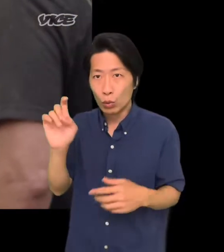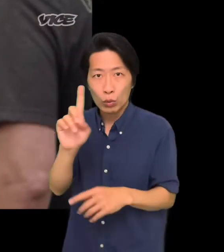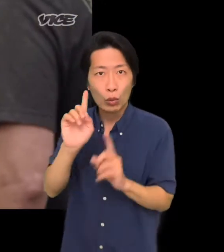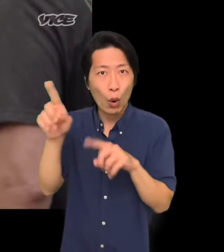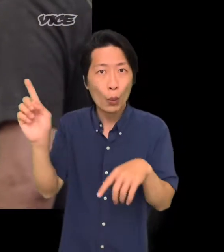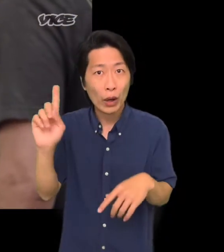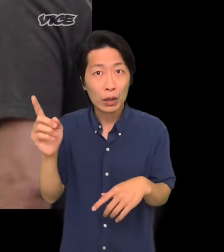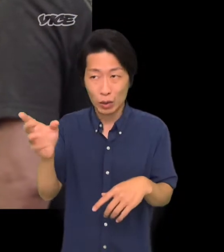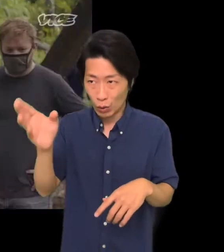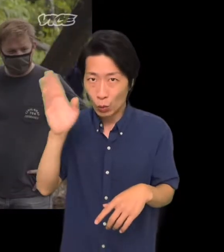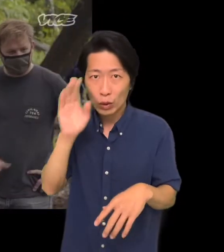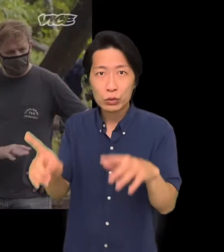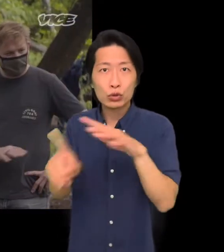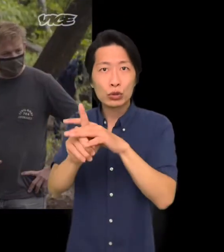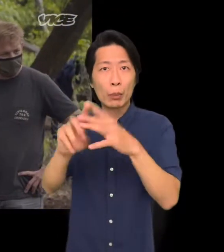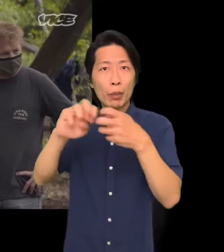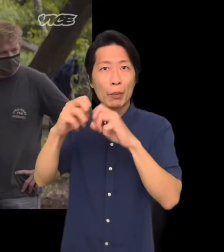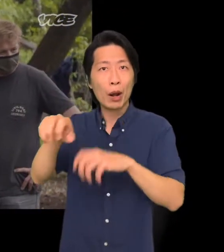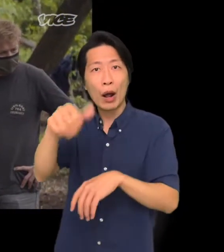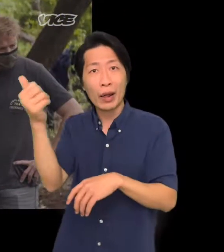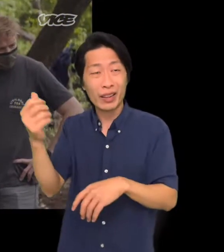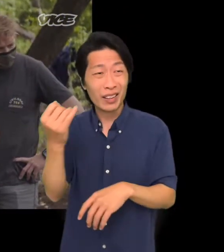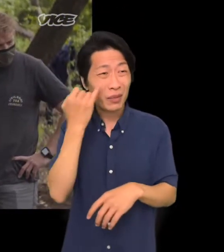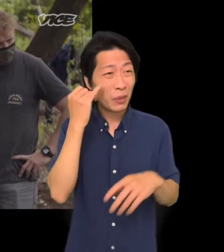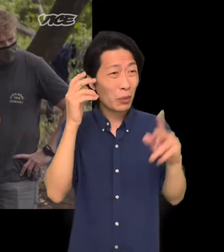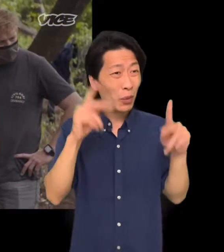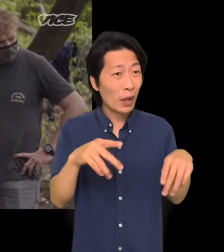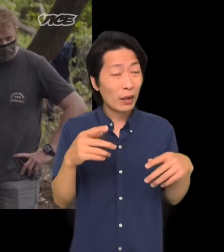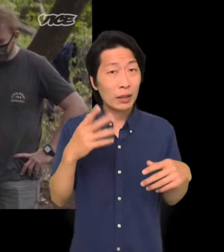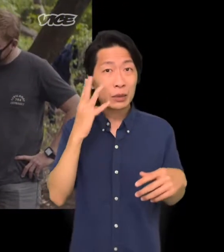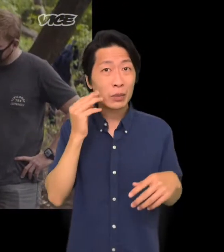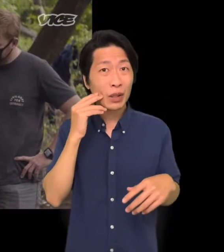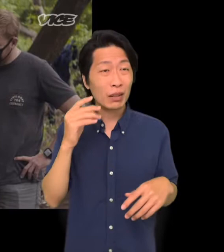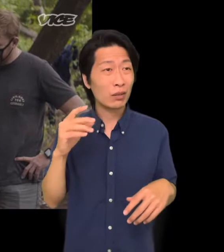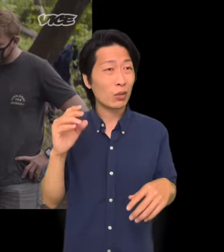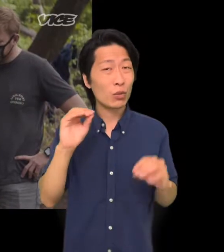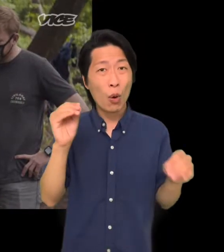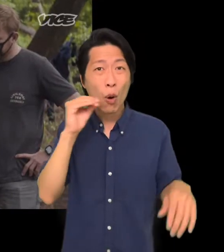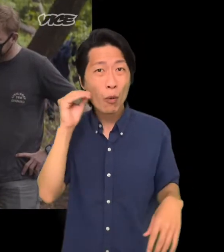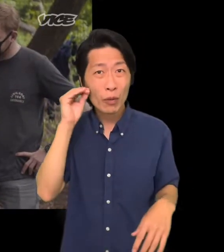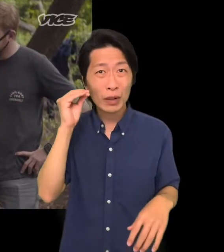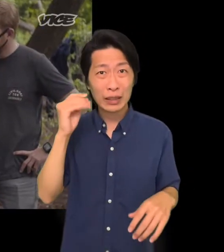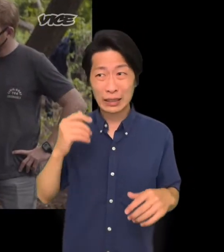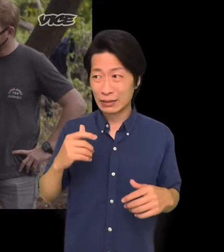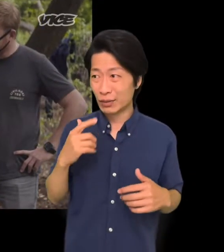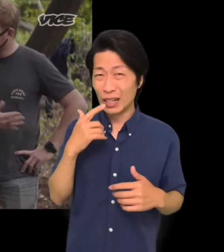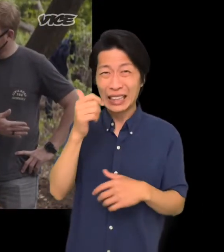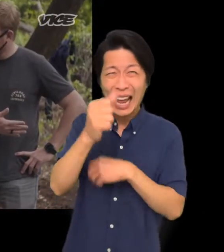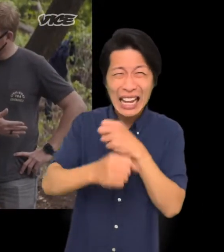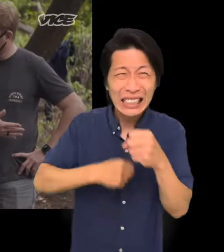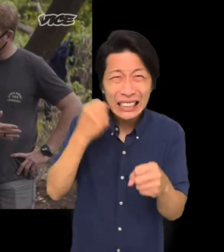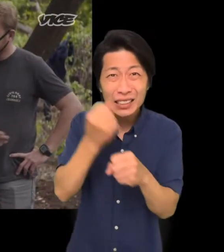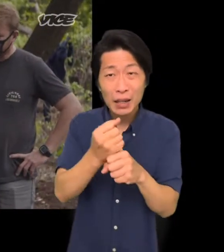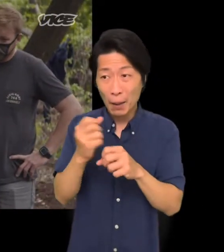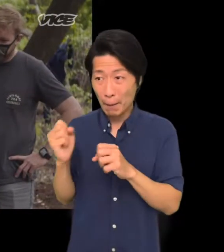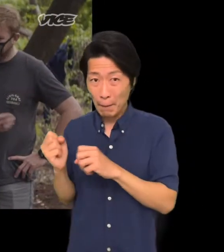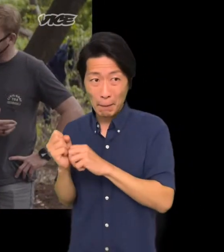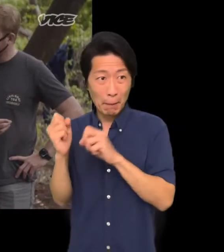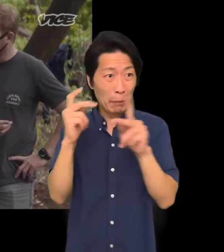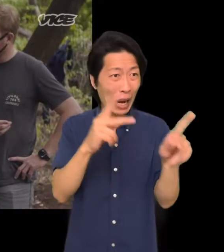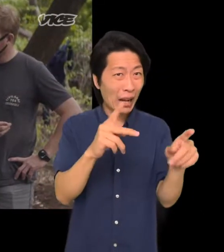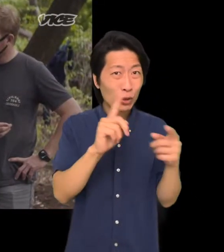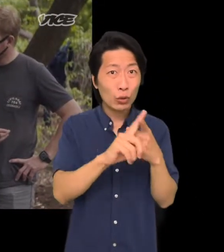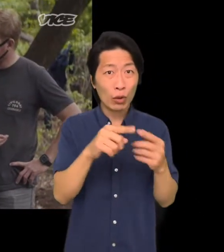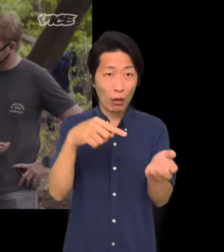somewhere else, period. If someone's experienced homelessness and they've just lived here or somewhere else for 10 years, getting them back into